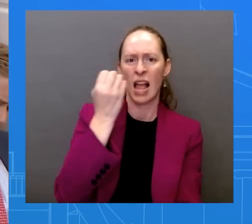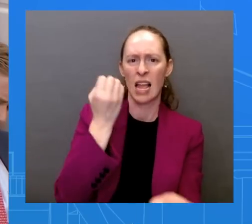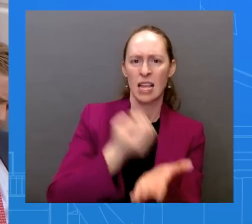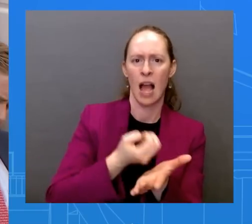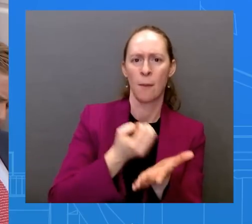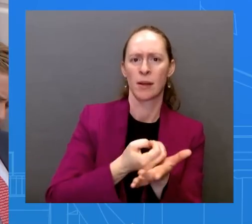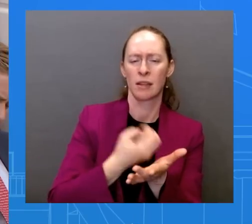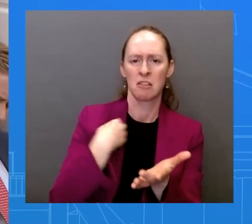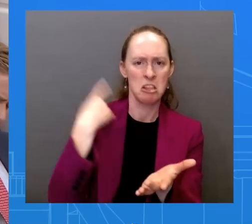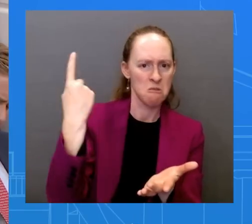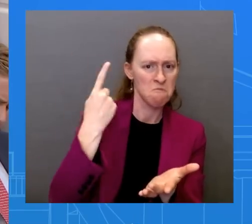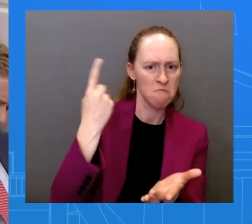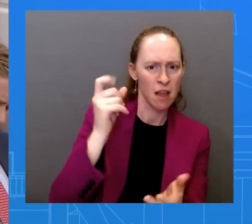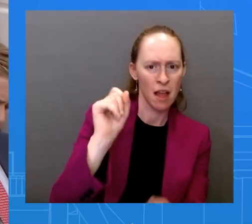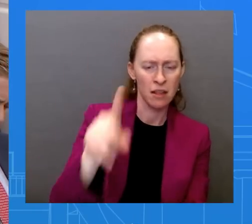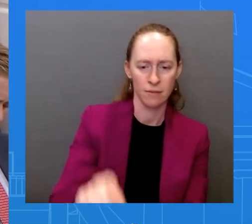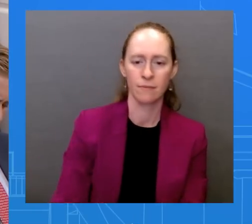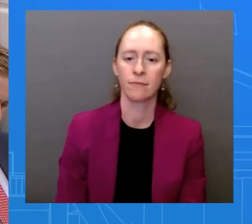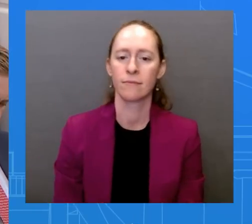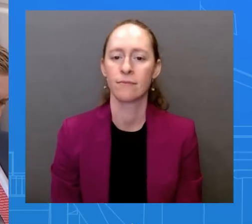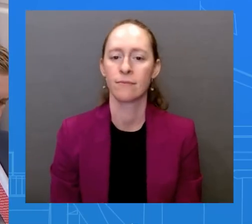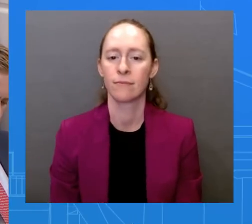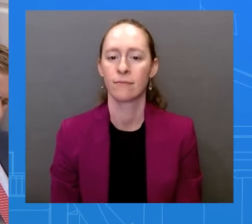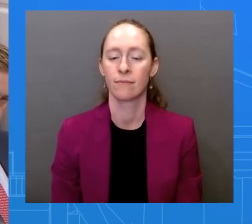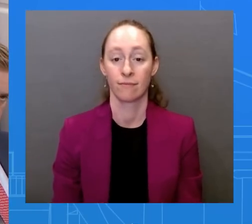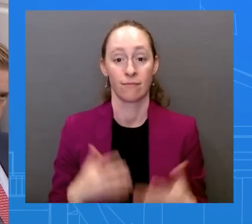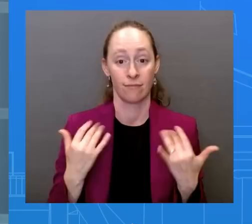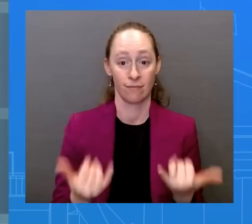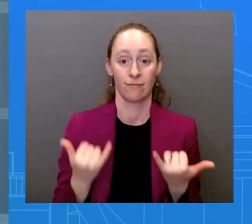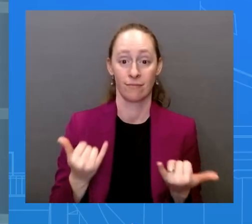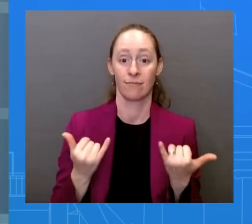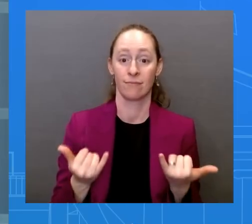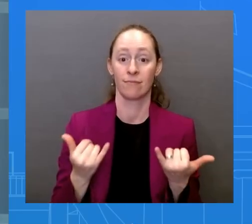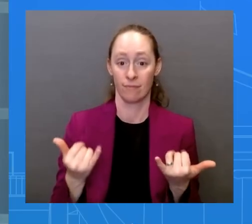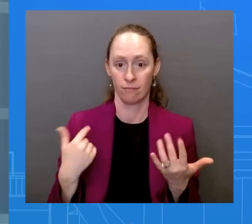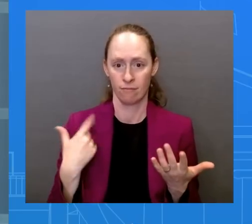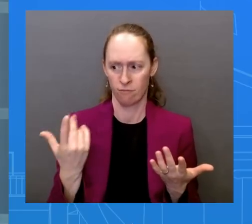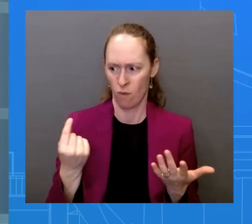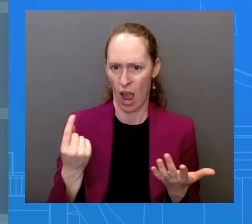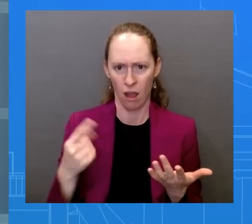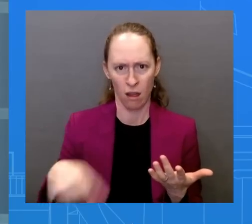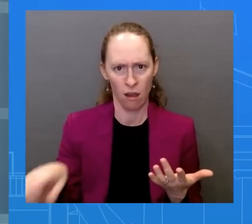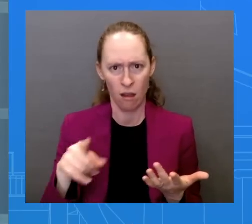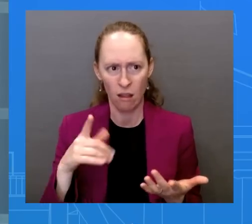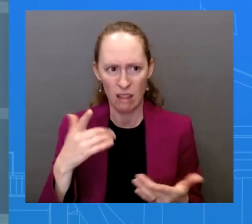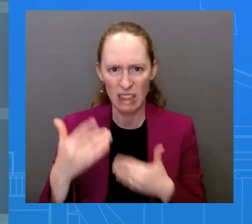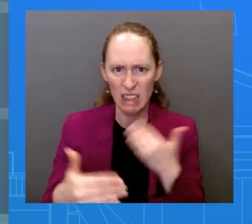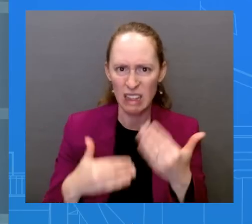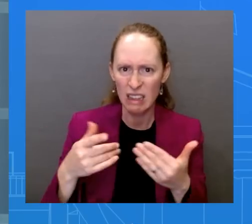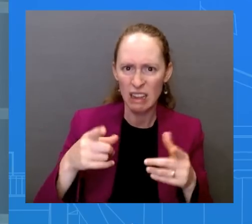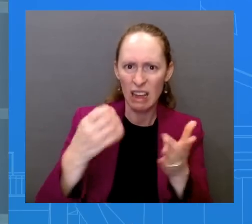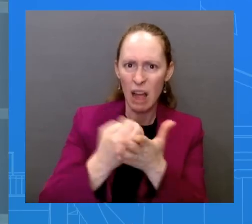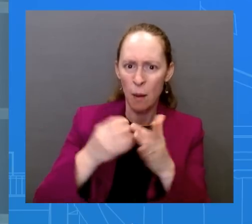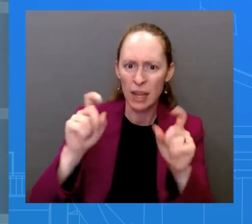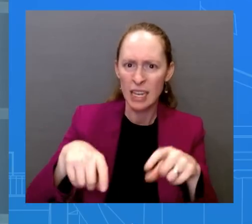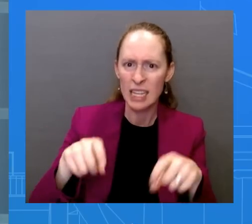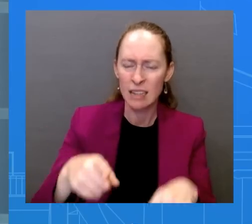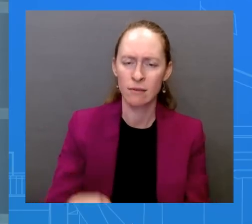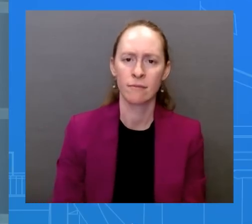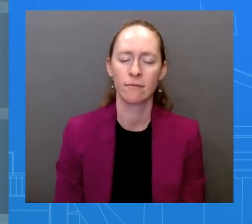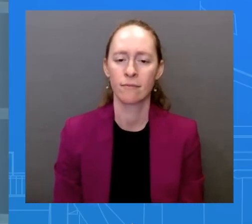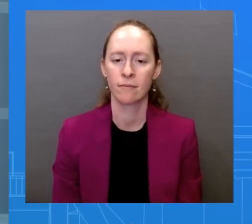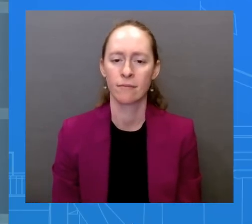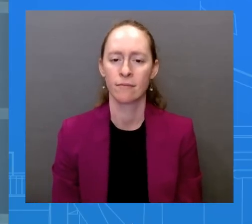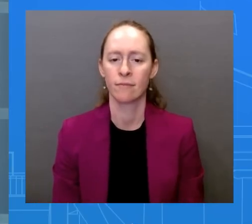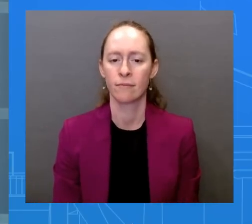now that the U.S. government would need to take action right now? So look, we're going to continue to monitor the global markets.